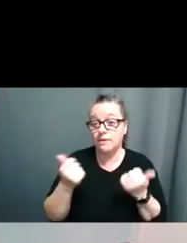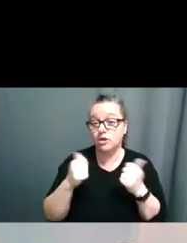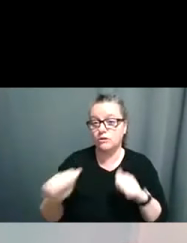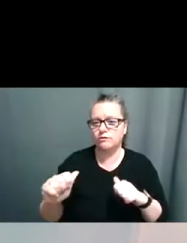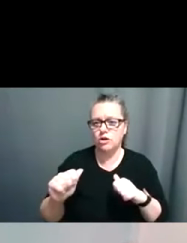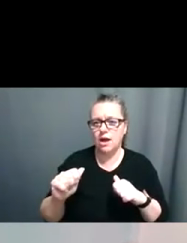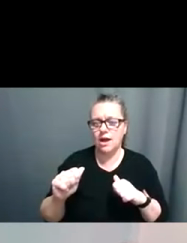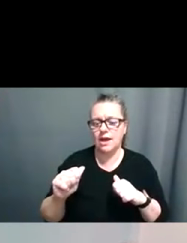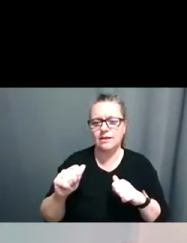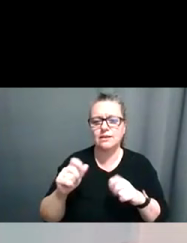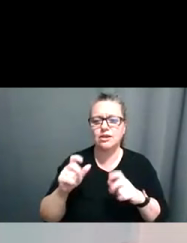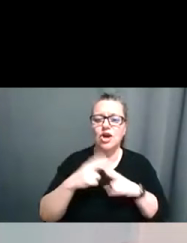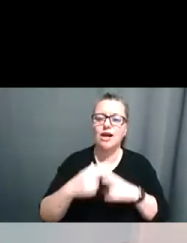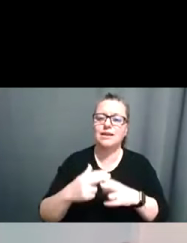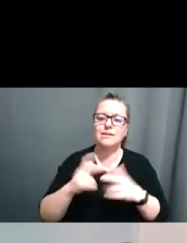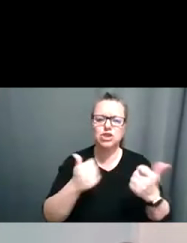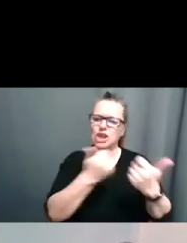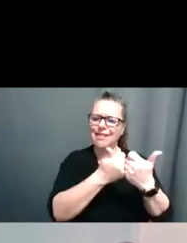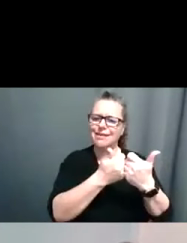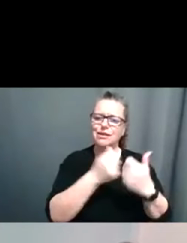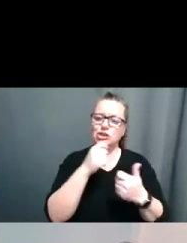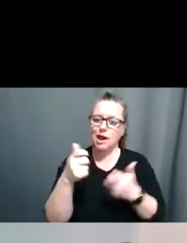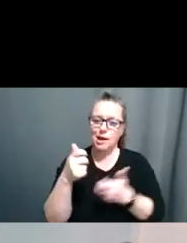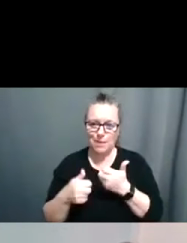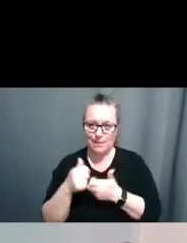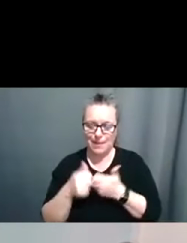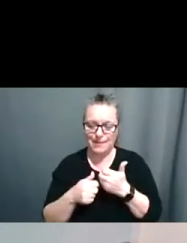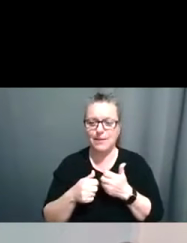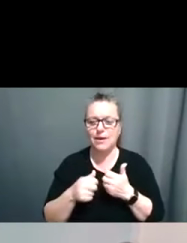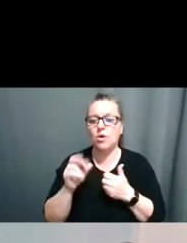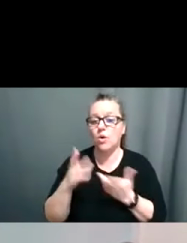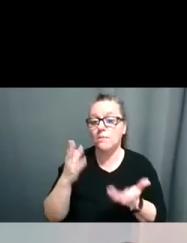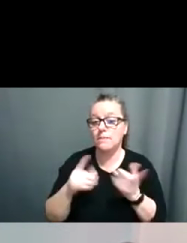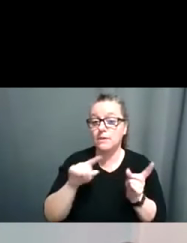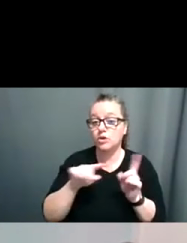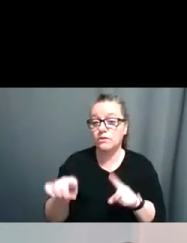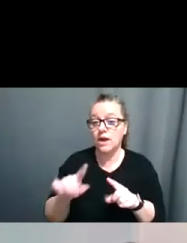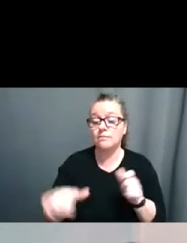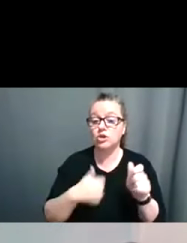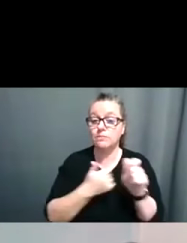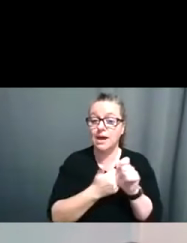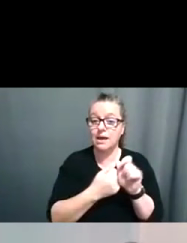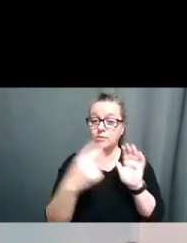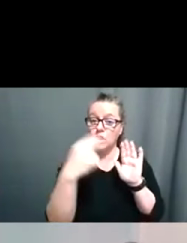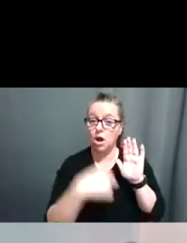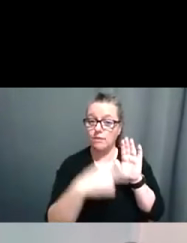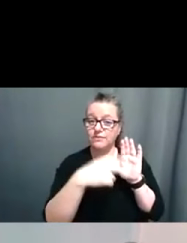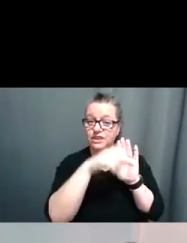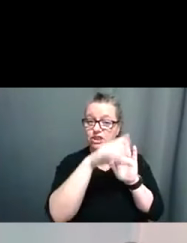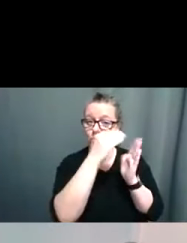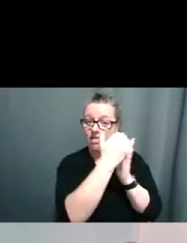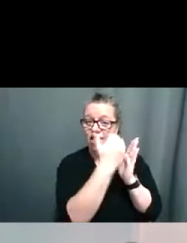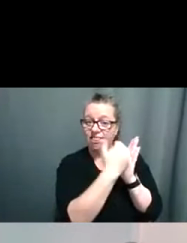as challenges rather than problems. Or you've come prepared to back up your observations with a long list